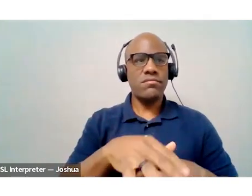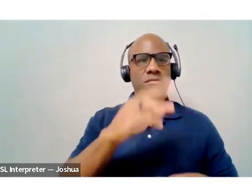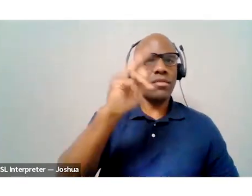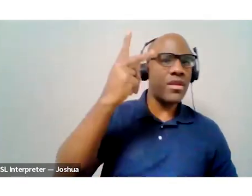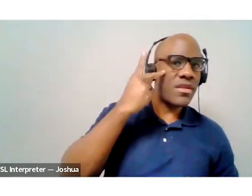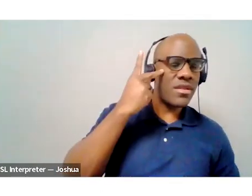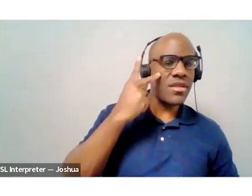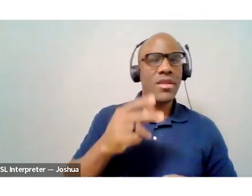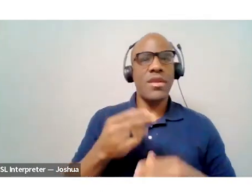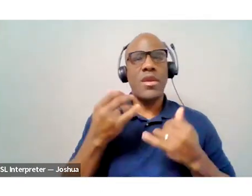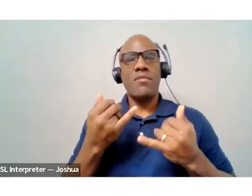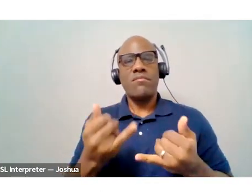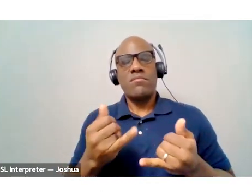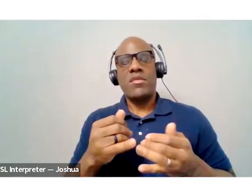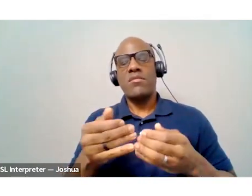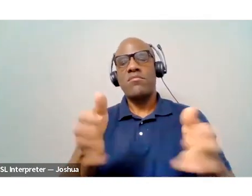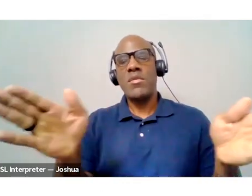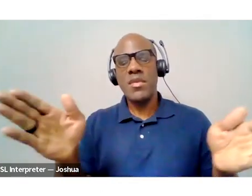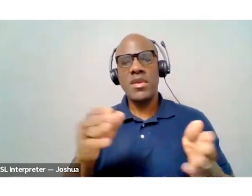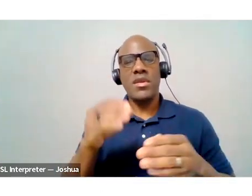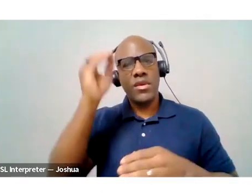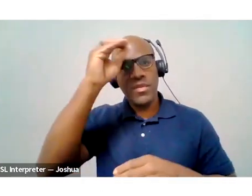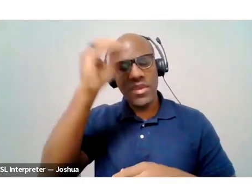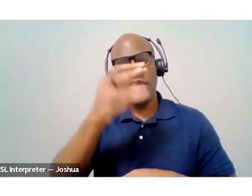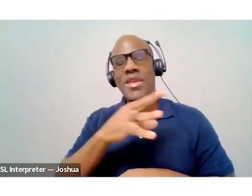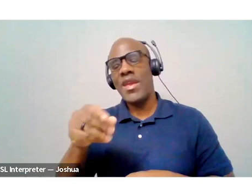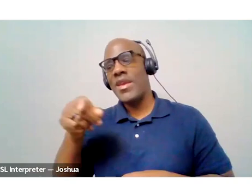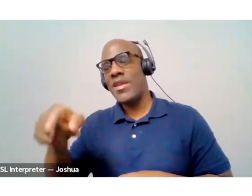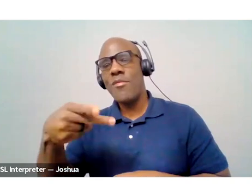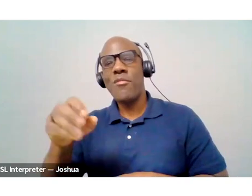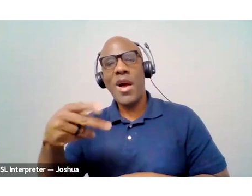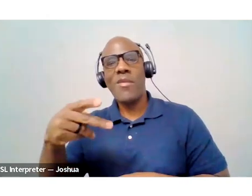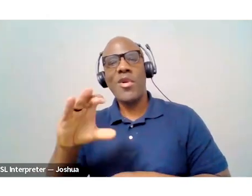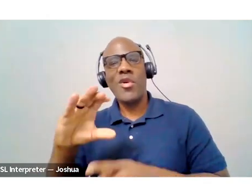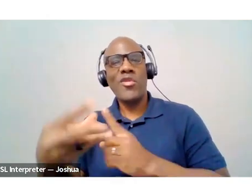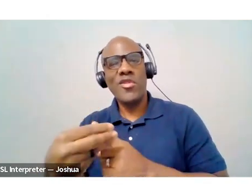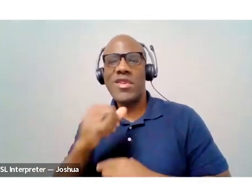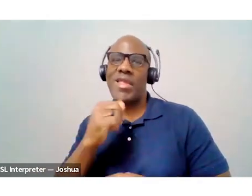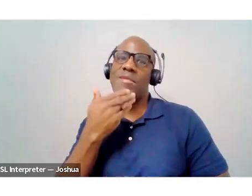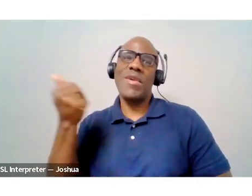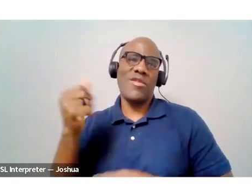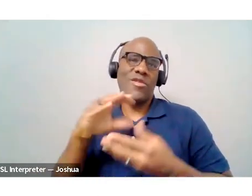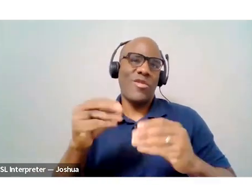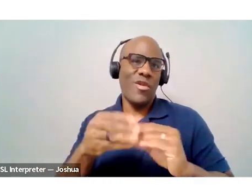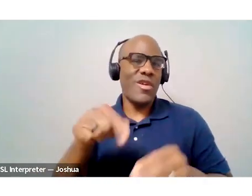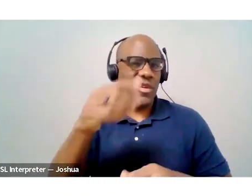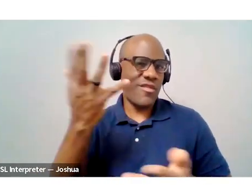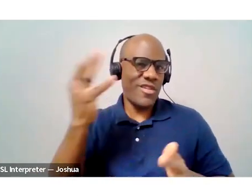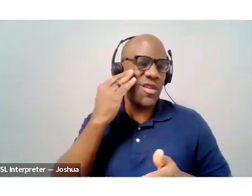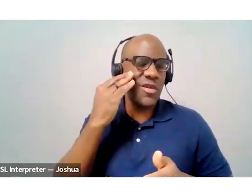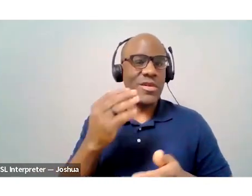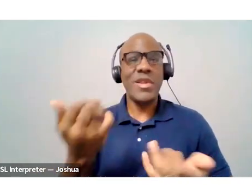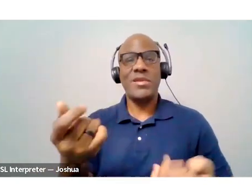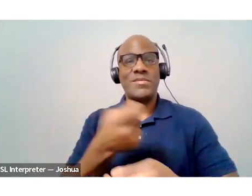public opinion to understand how Muslims are produced. And it wasn't the best story, I'm sure you imagine, of what kind of